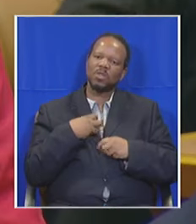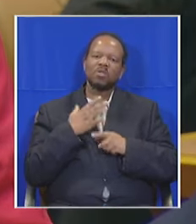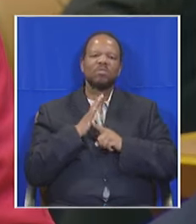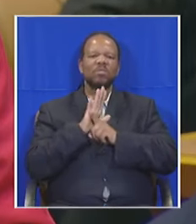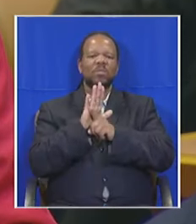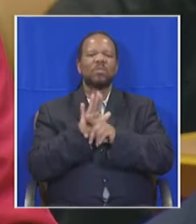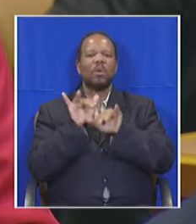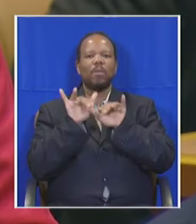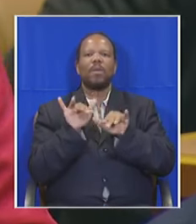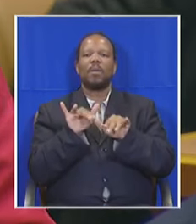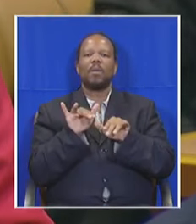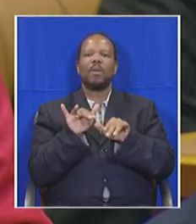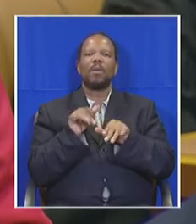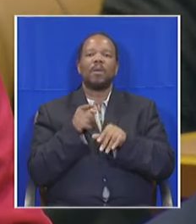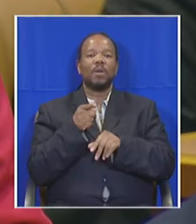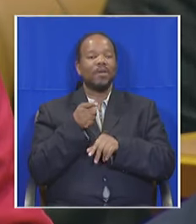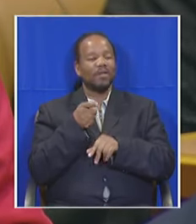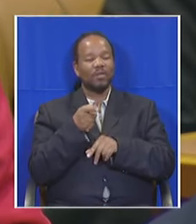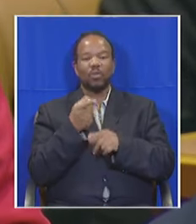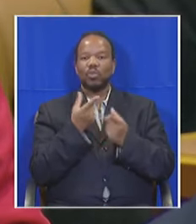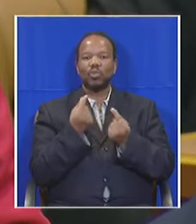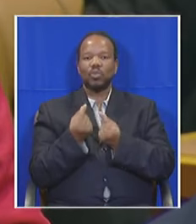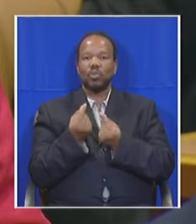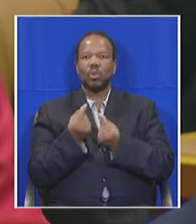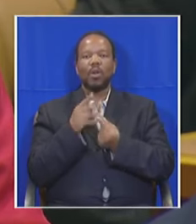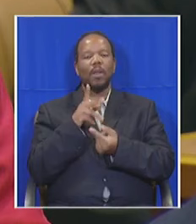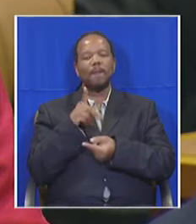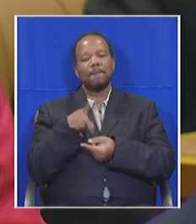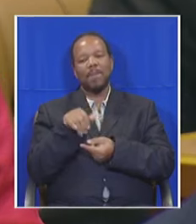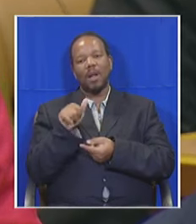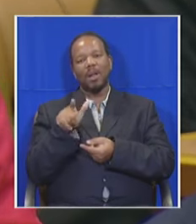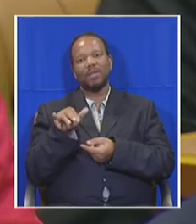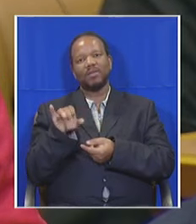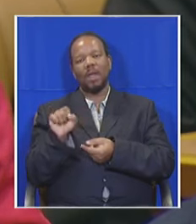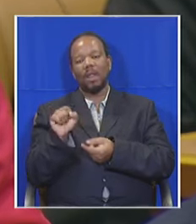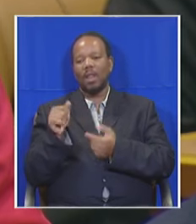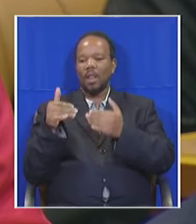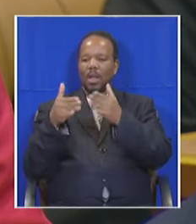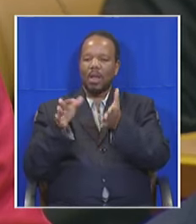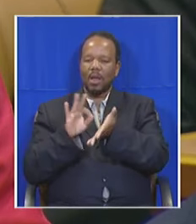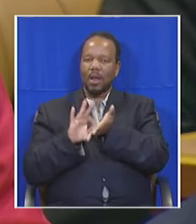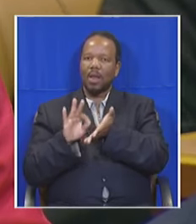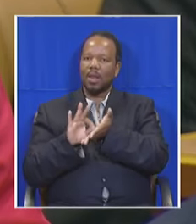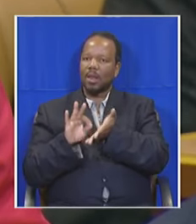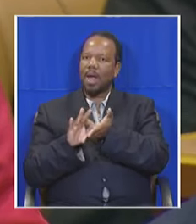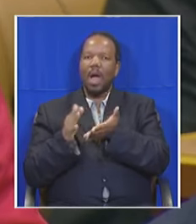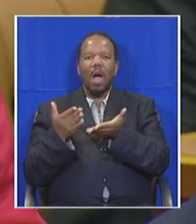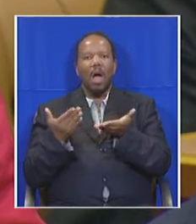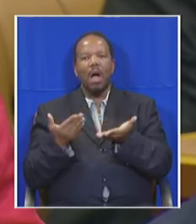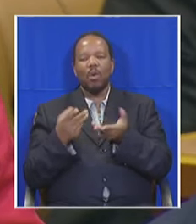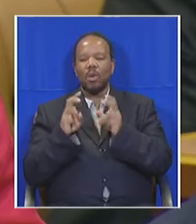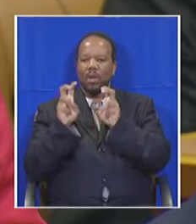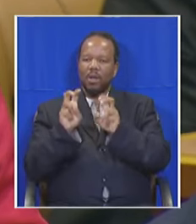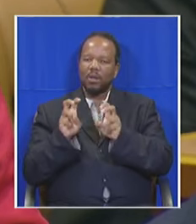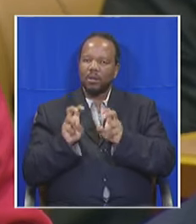the consequences of this action will include hospitals and water treatment facilities without electricity and the creation of